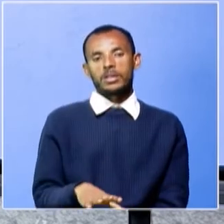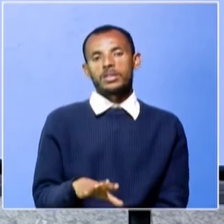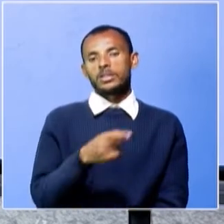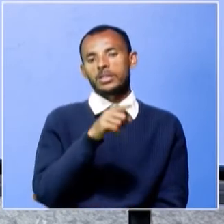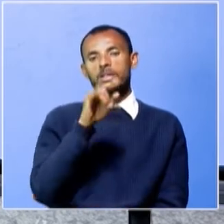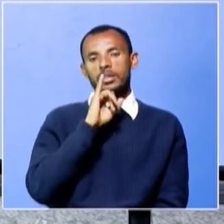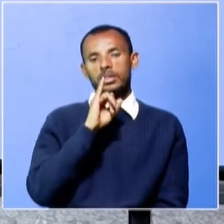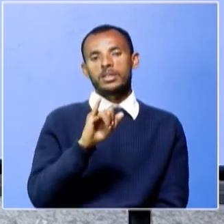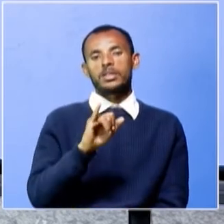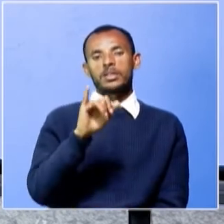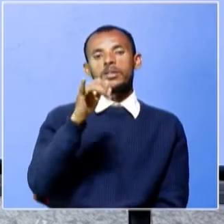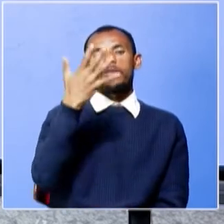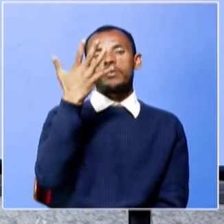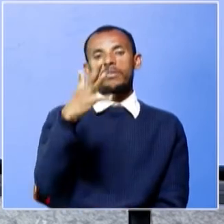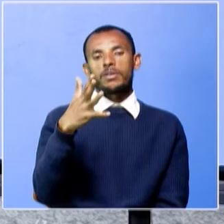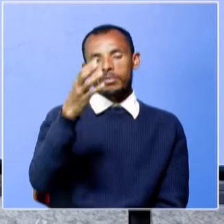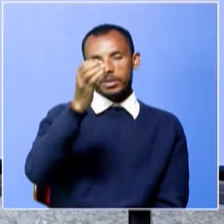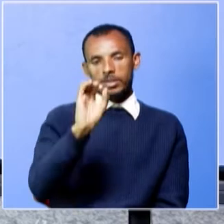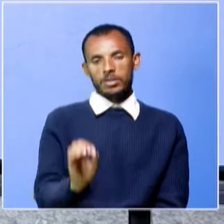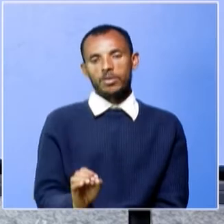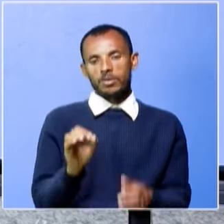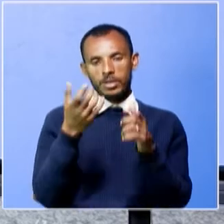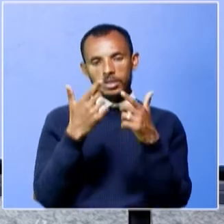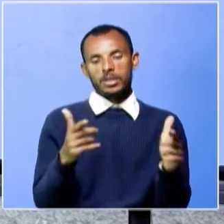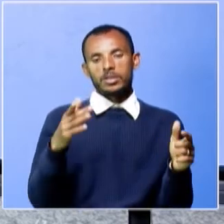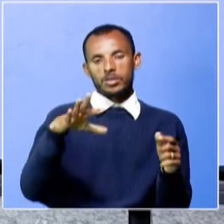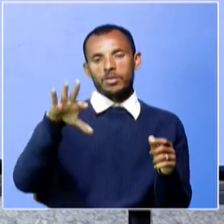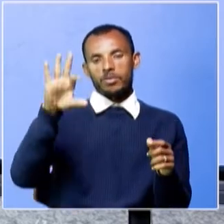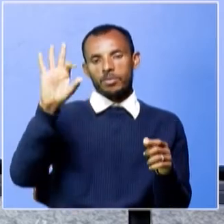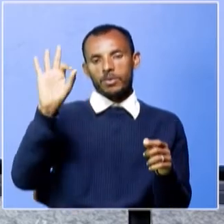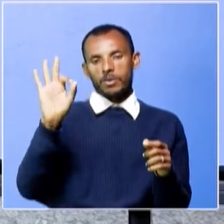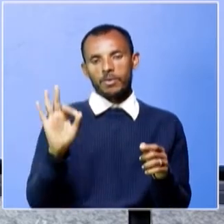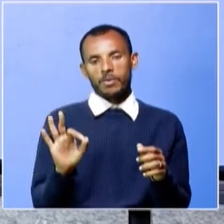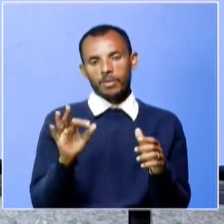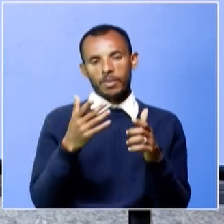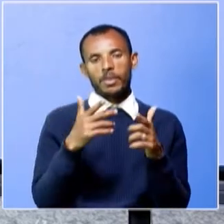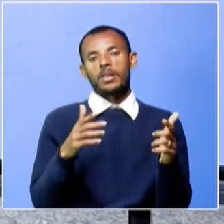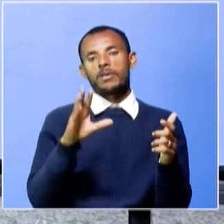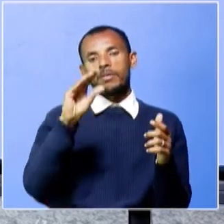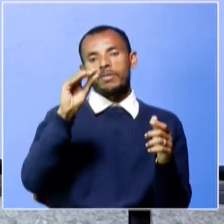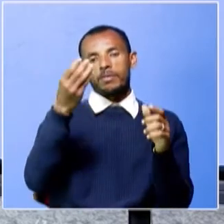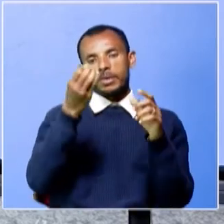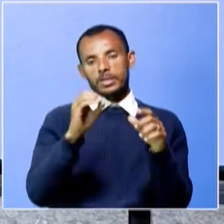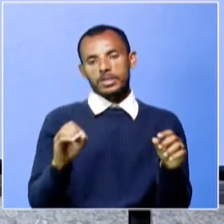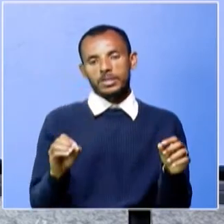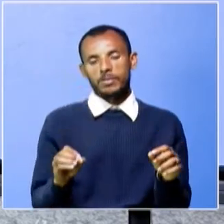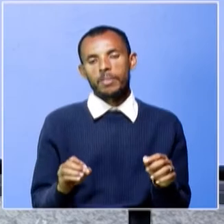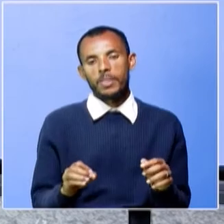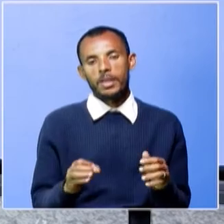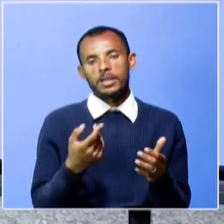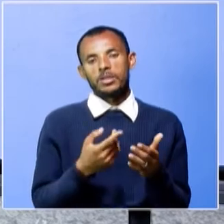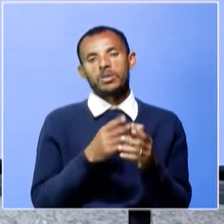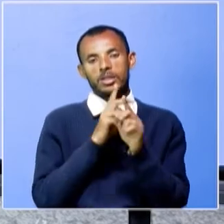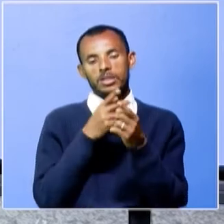is 50% of chance to occur head, right? So there are different ways to answer this